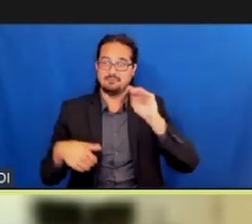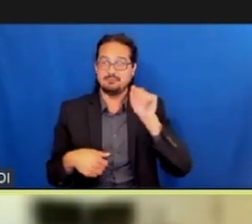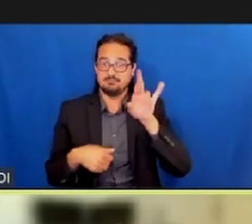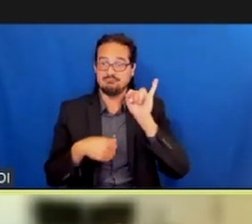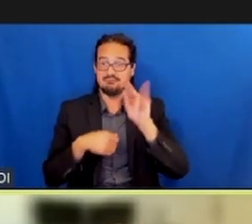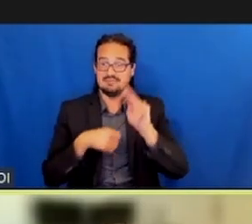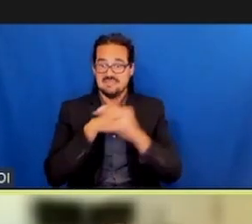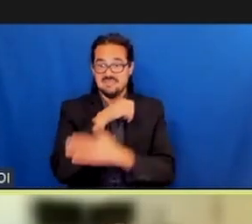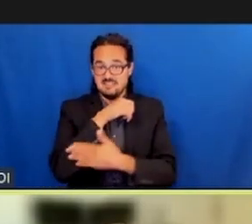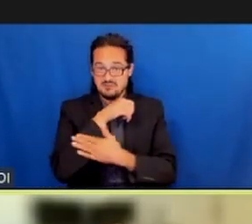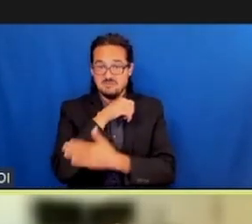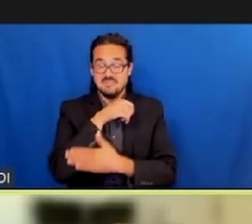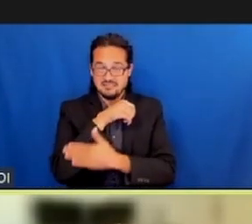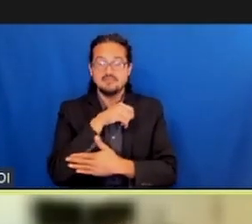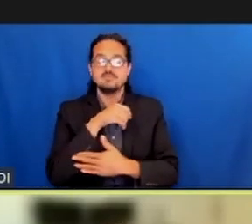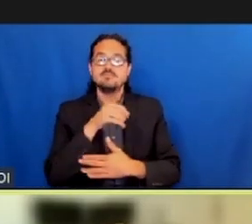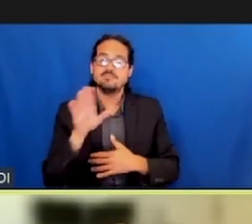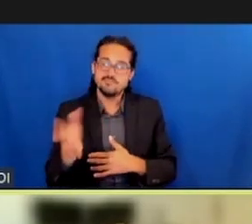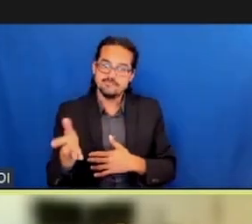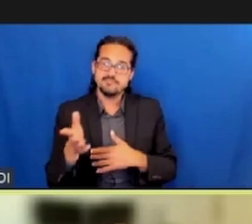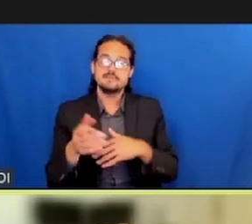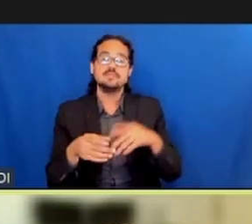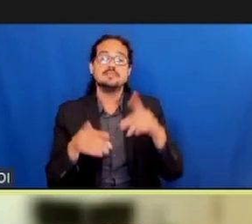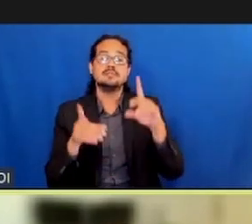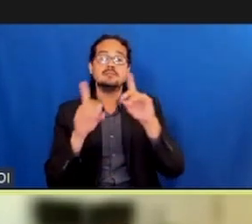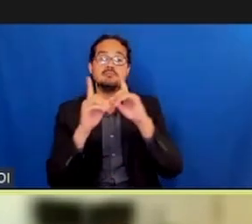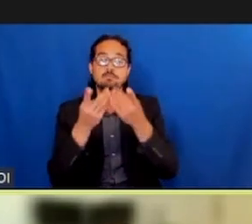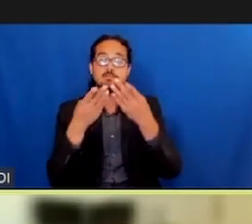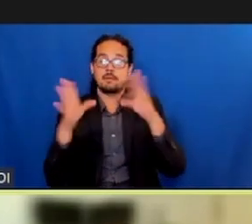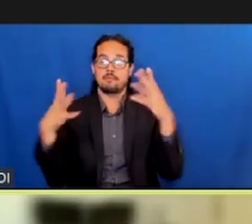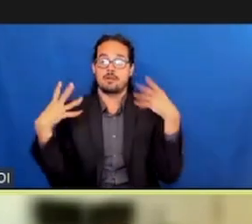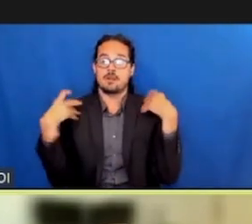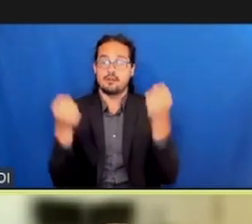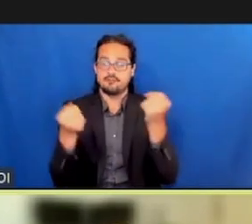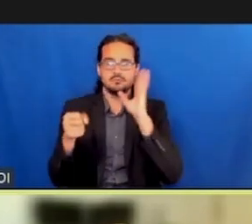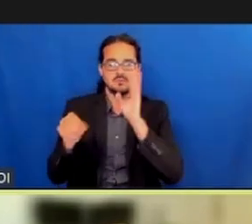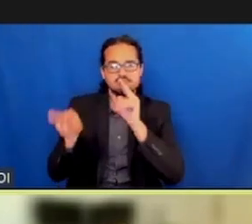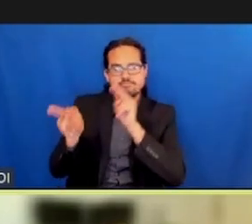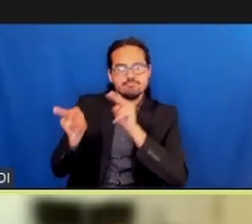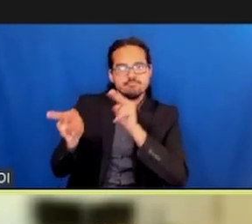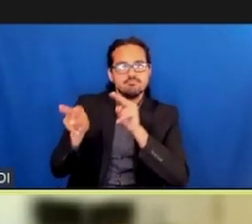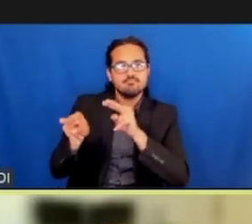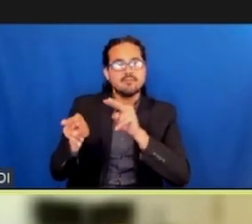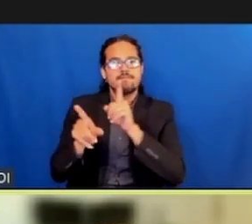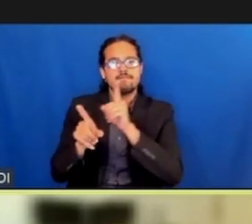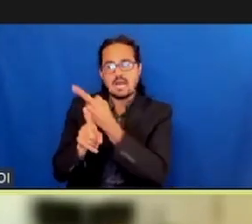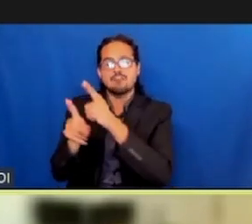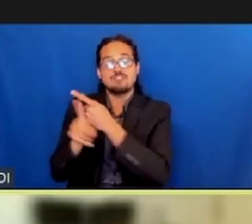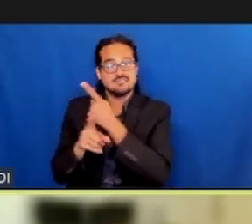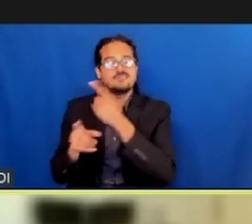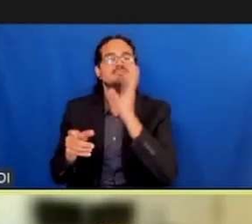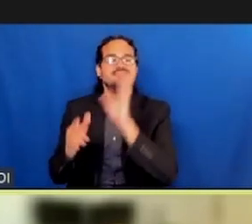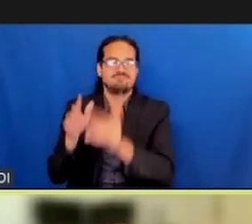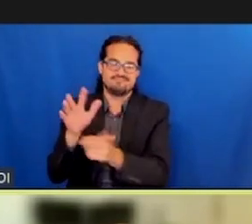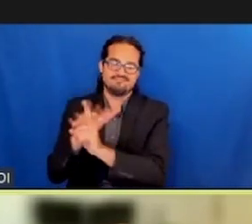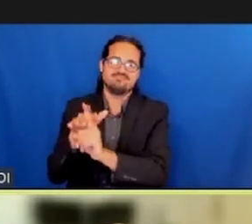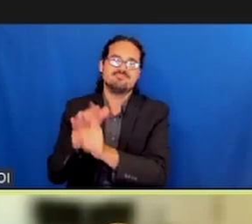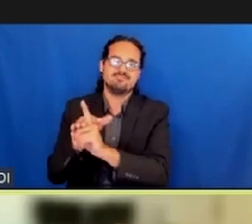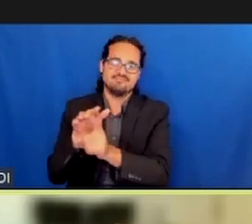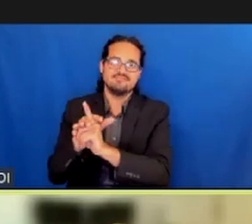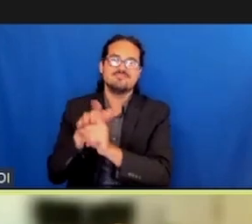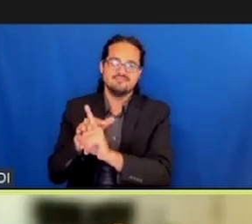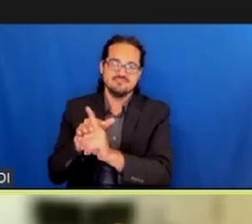variants exist in our county. And as Dr. Willis said, we just don't know yet about boosters, so we'll let you know that when we get that information. Next slide,